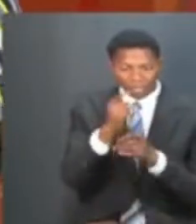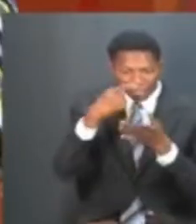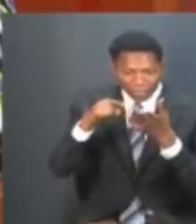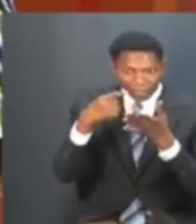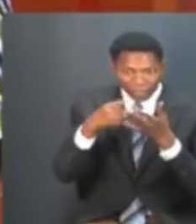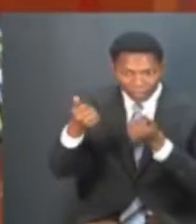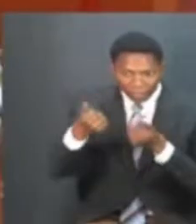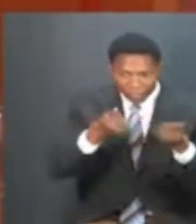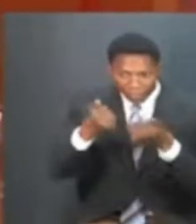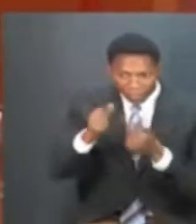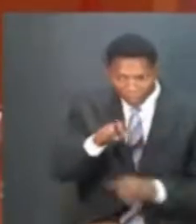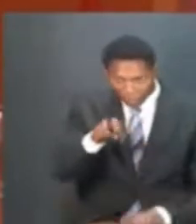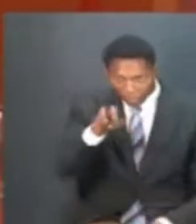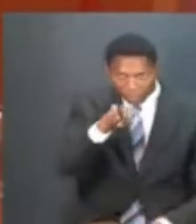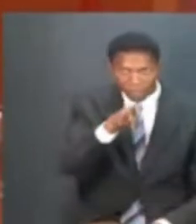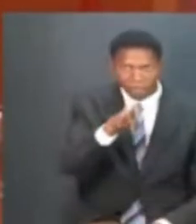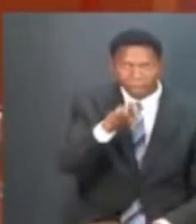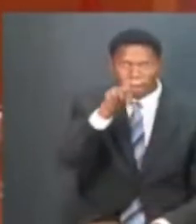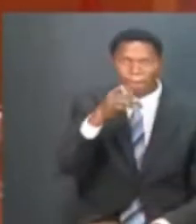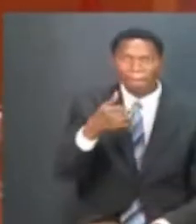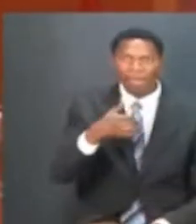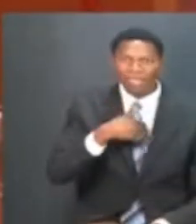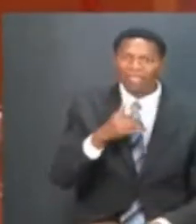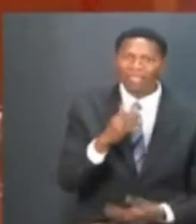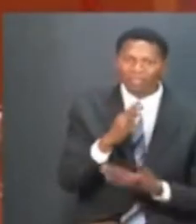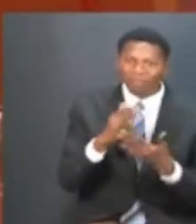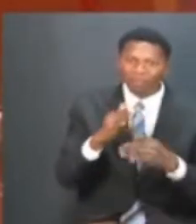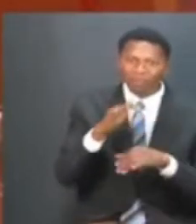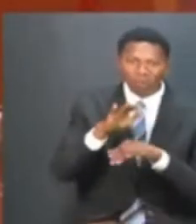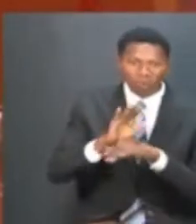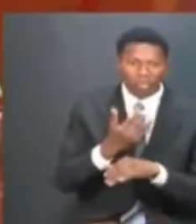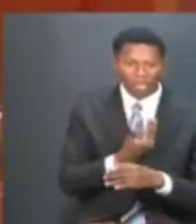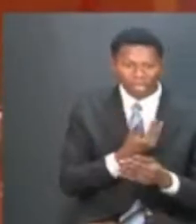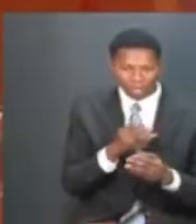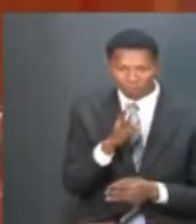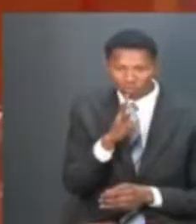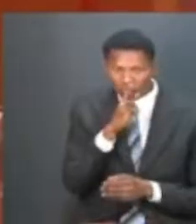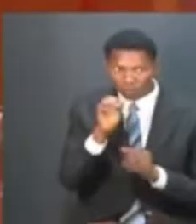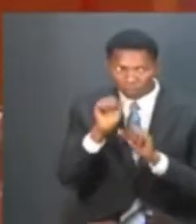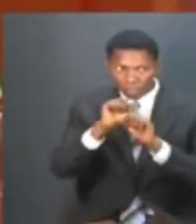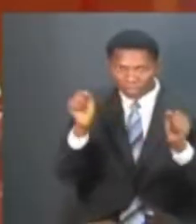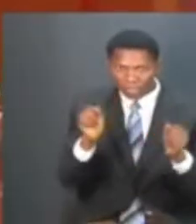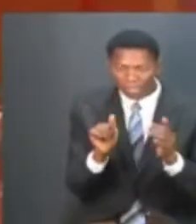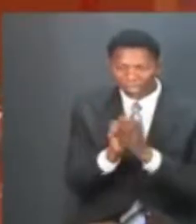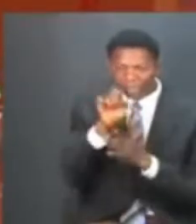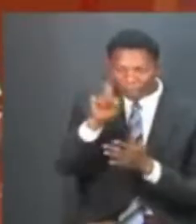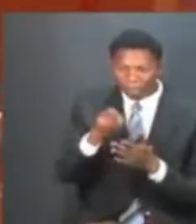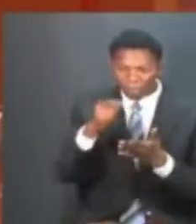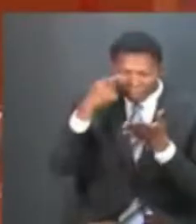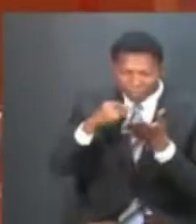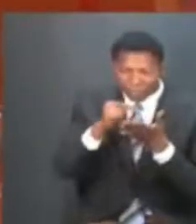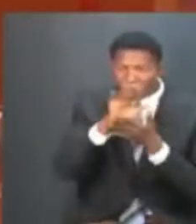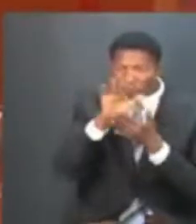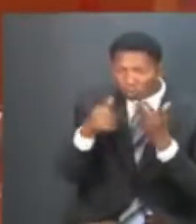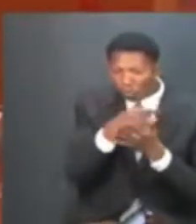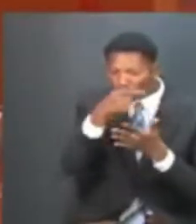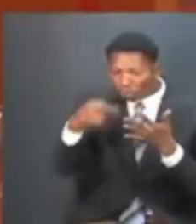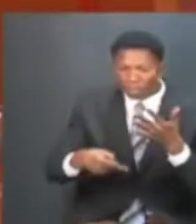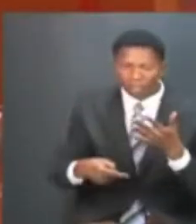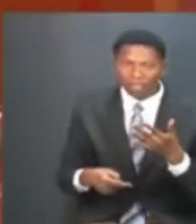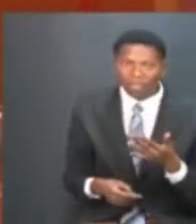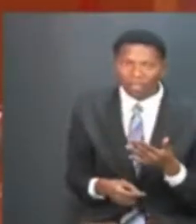case that we should be having something on our water systems also that will be checking this, and possibly even